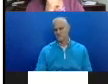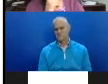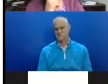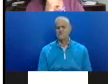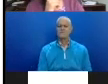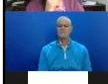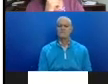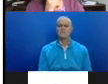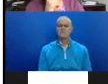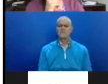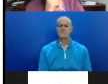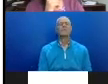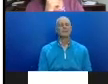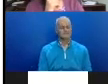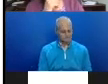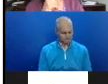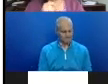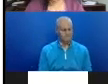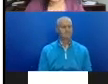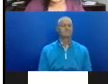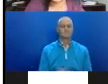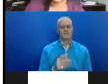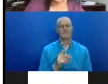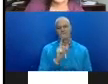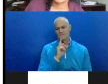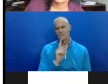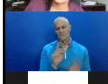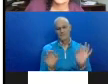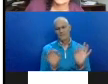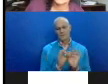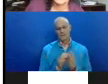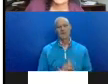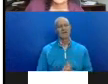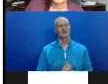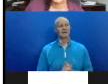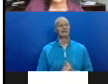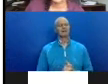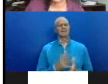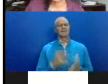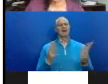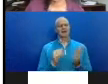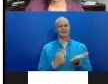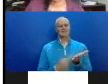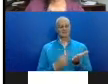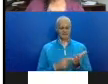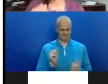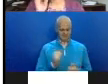I mean, it's extremely important. I've got a lot to say about that. Yes, we do